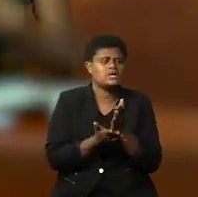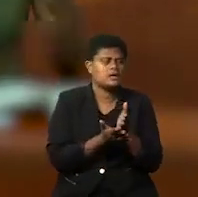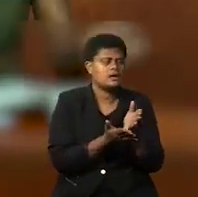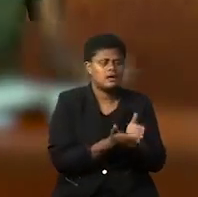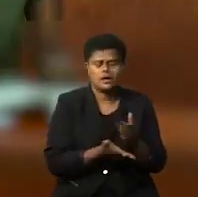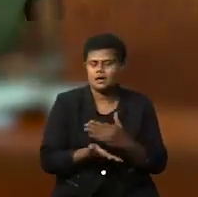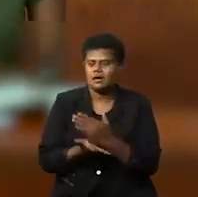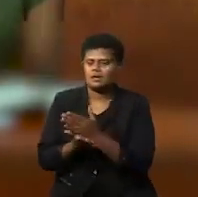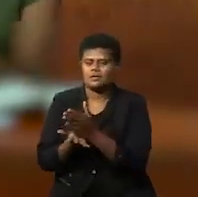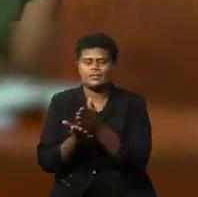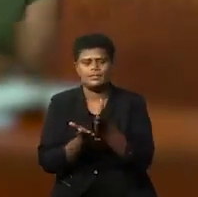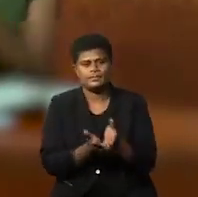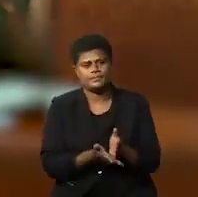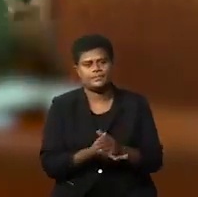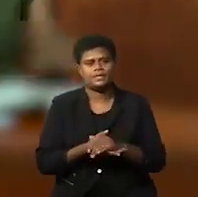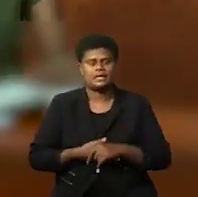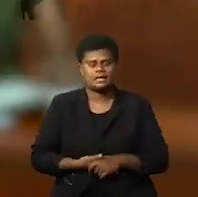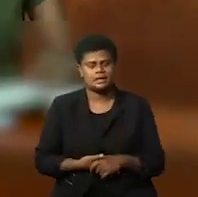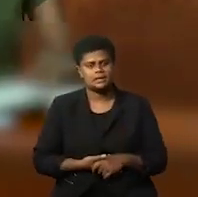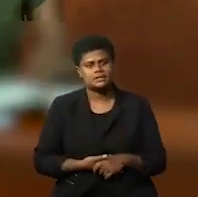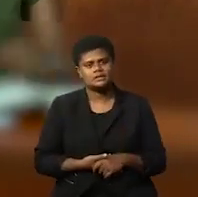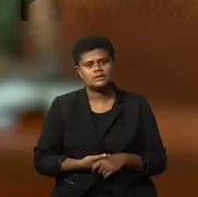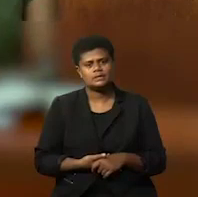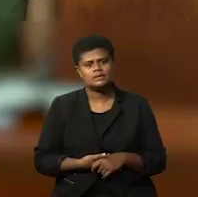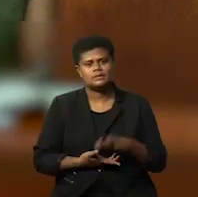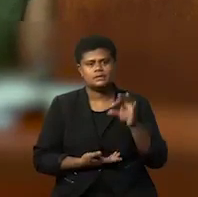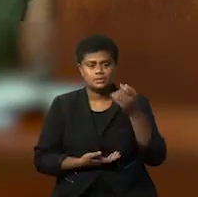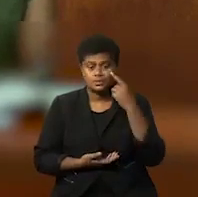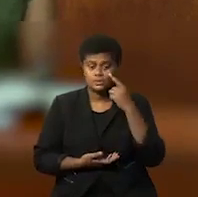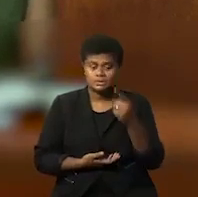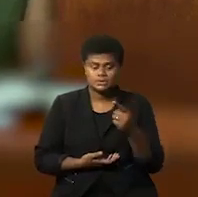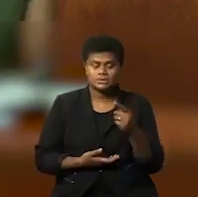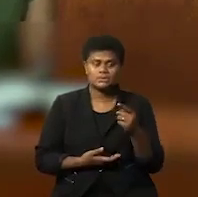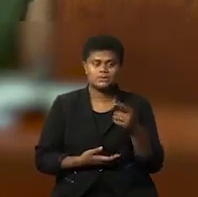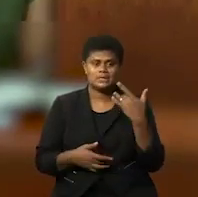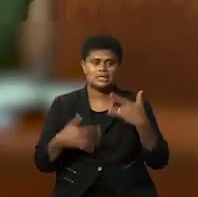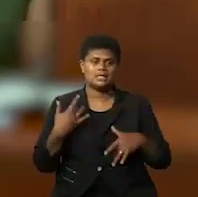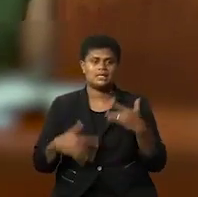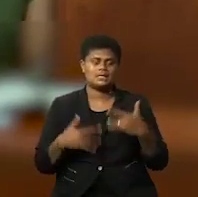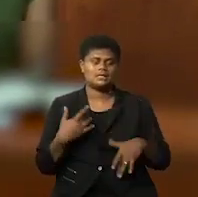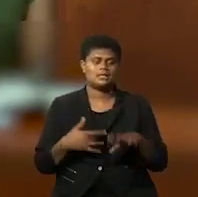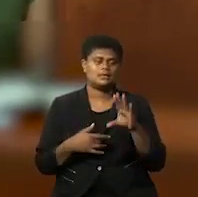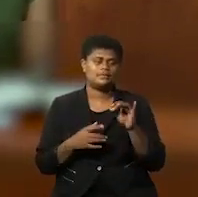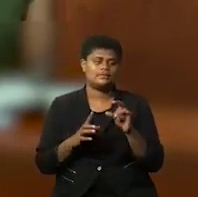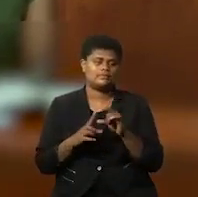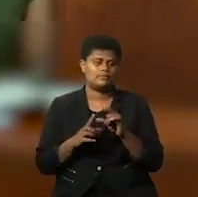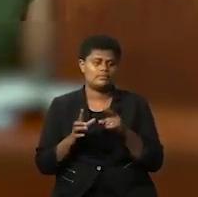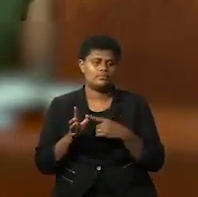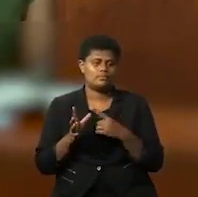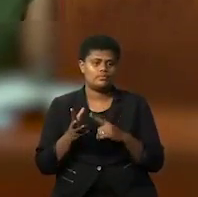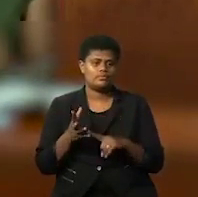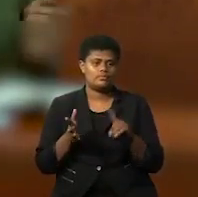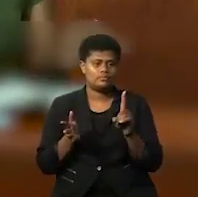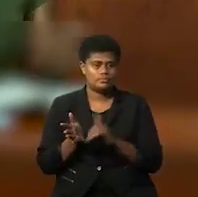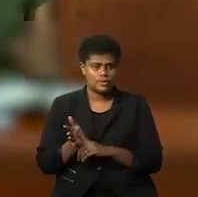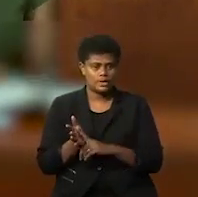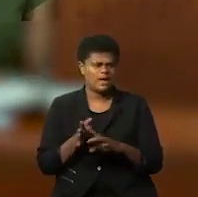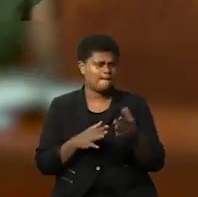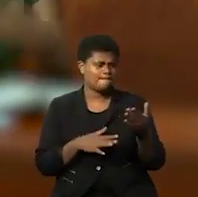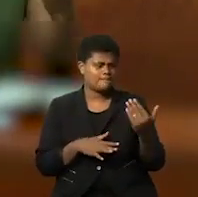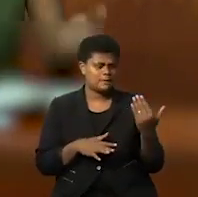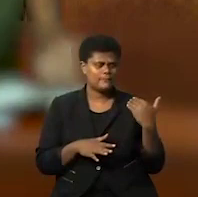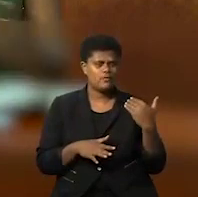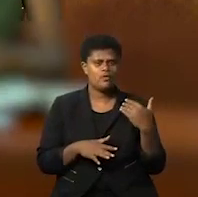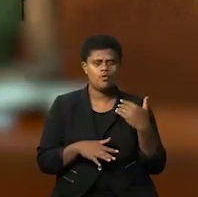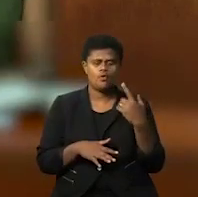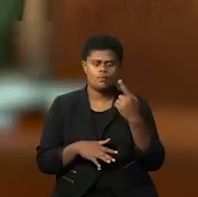You want others around you to experience it. And Tala has quoted Paul. And we see that in the life of Paul. You know, Paul, he was Saul, and he